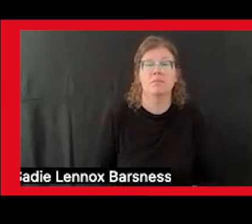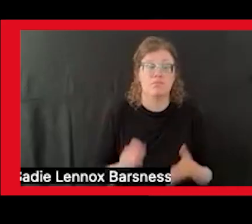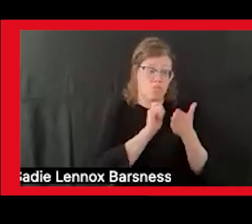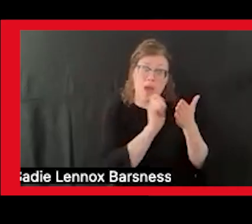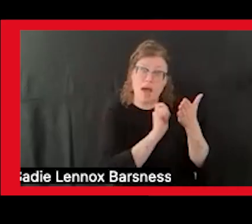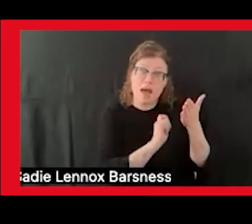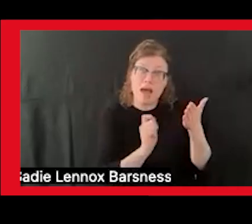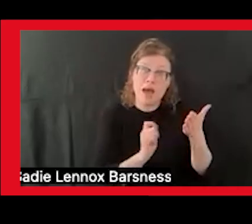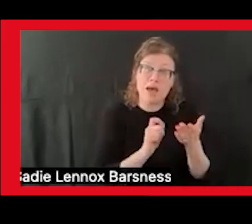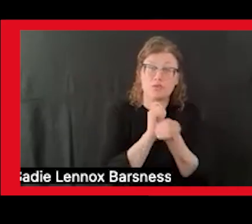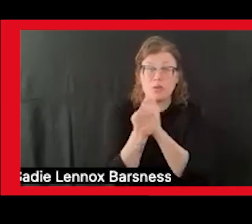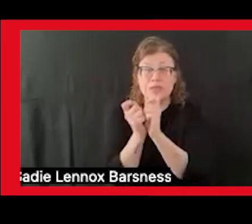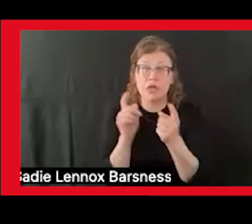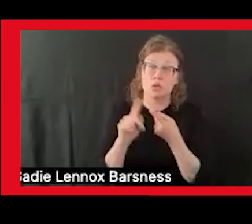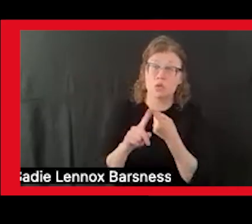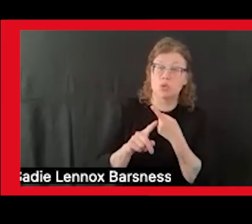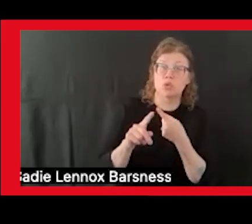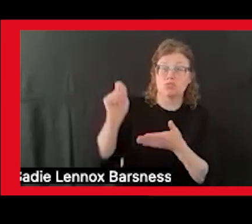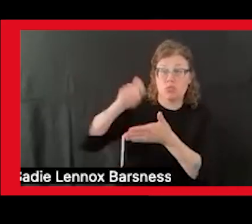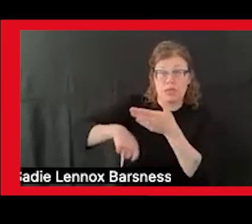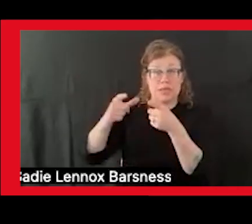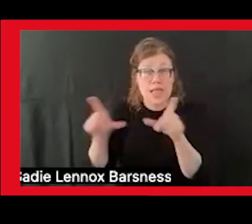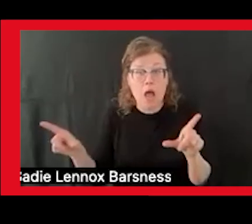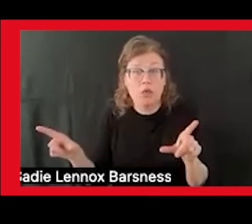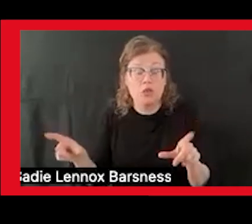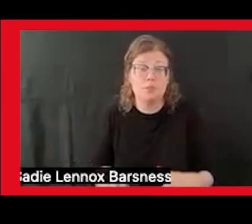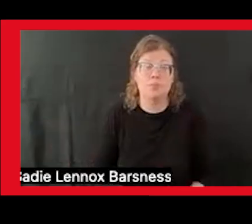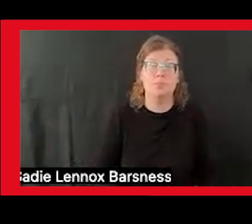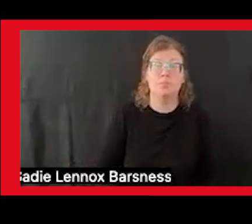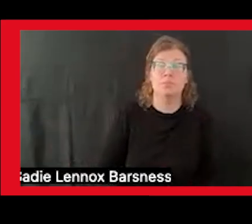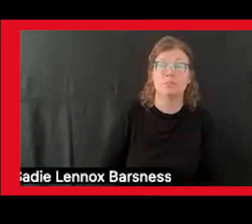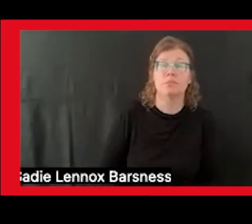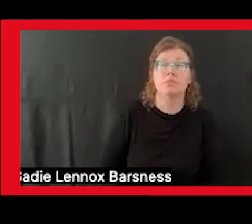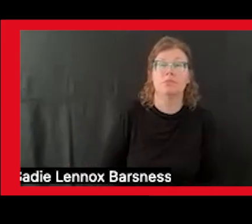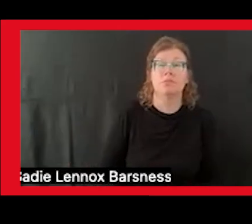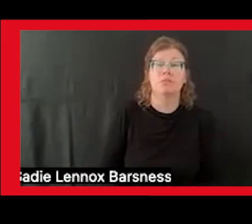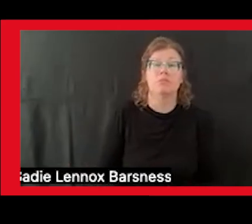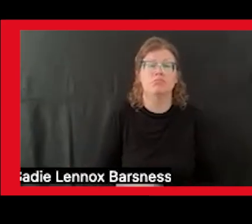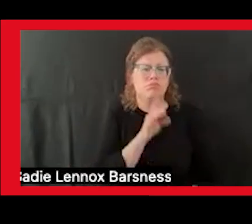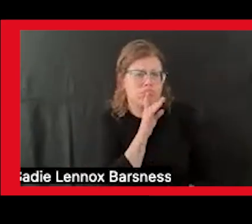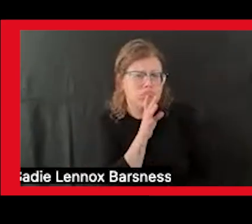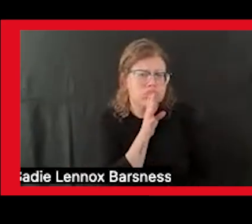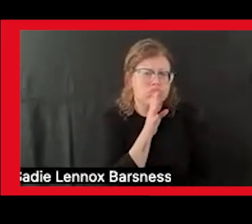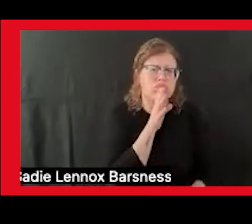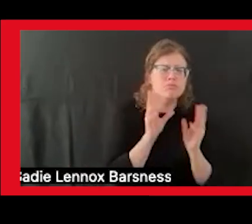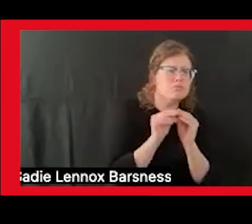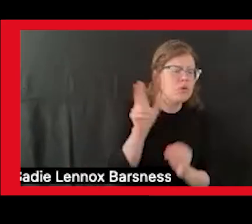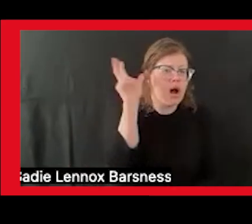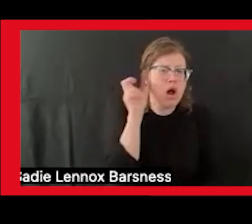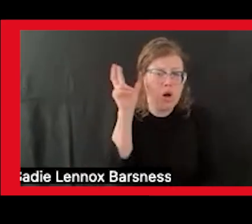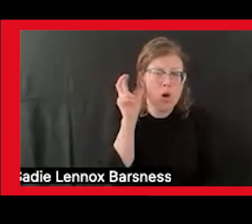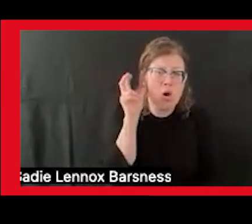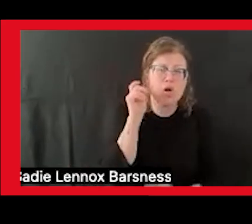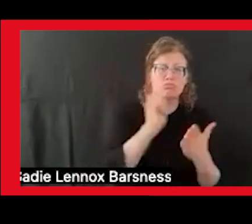languages, transcription of verbal meetings or audio and video recordings into a reading document,